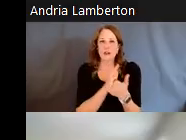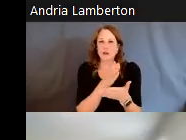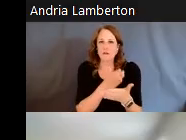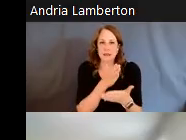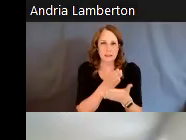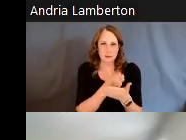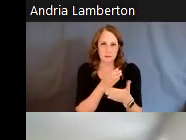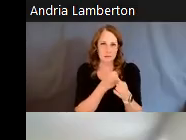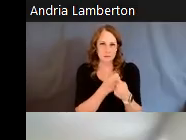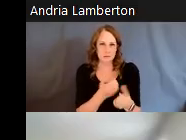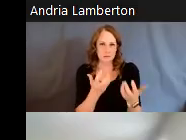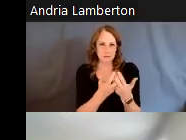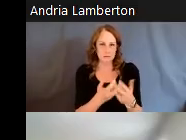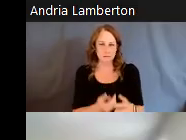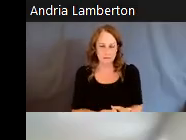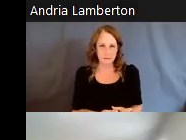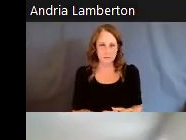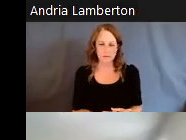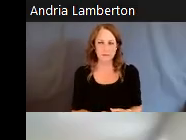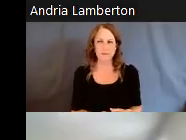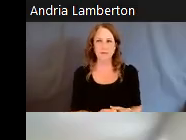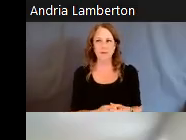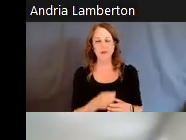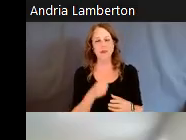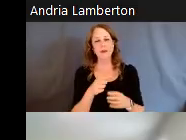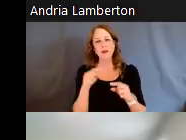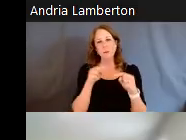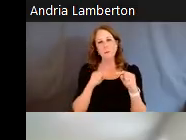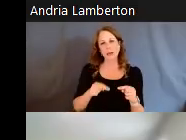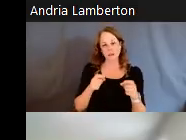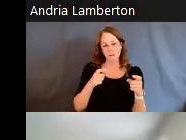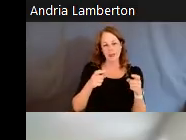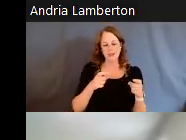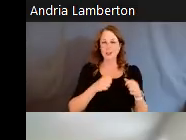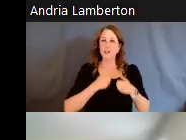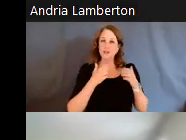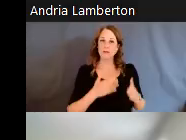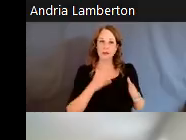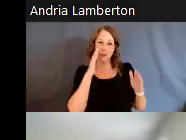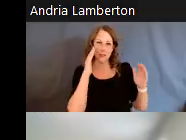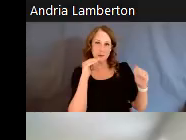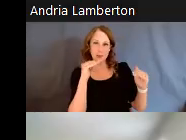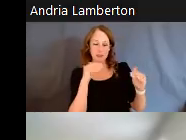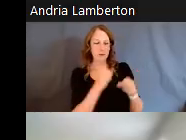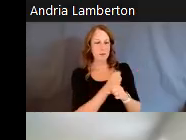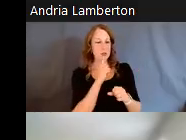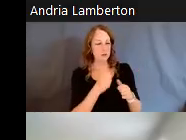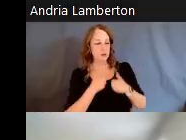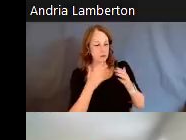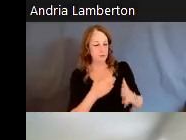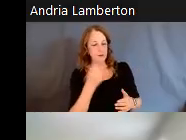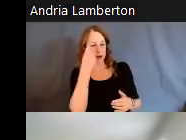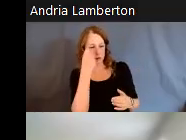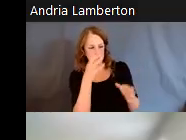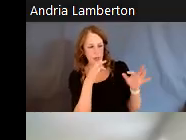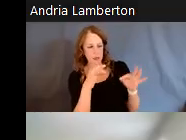shown. So this goes back to managing survivors' expectations and making sure that they understand that